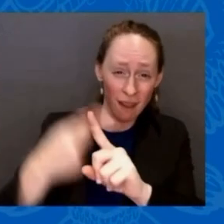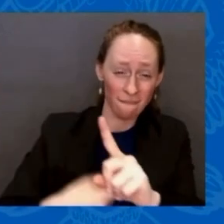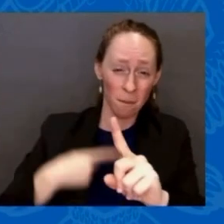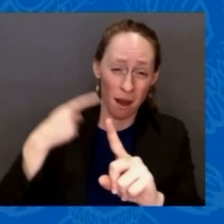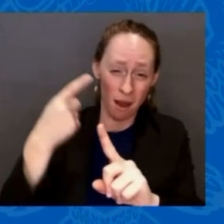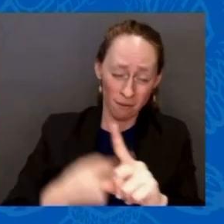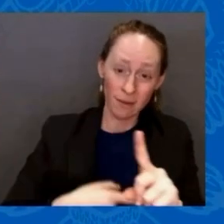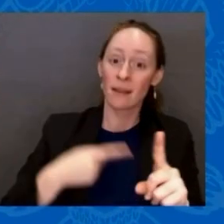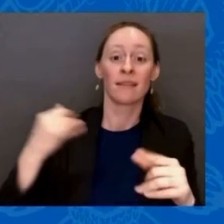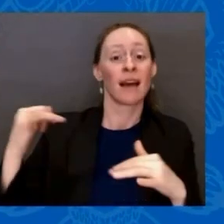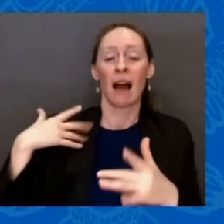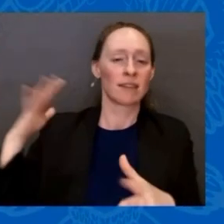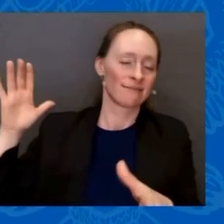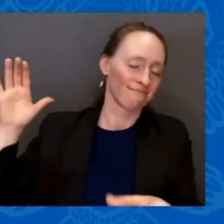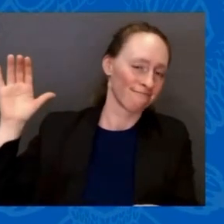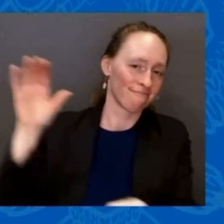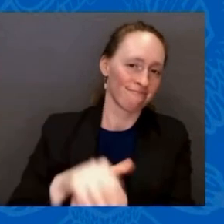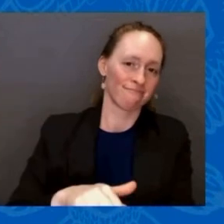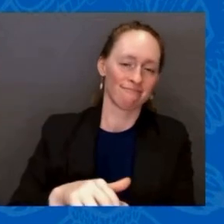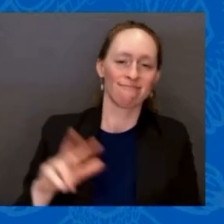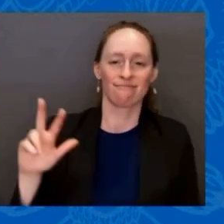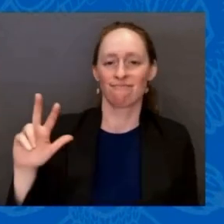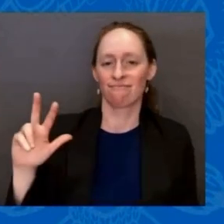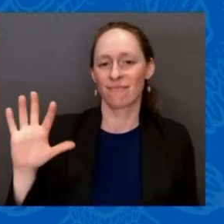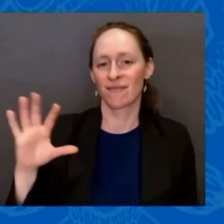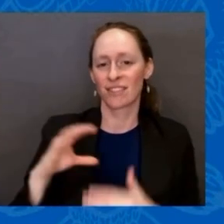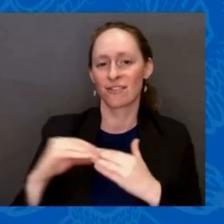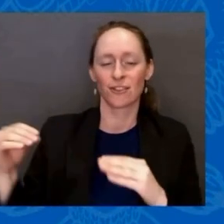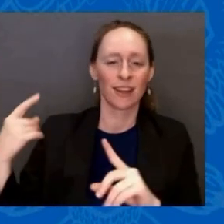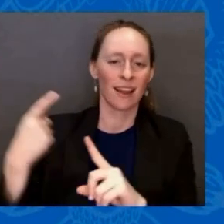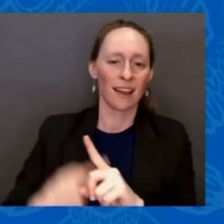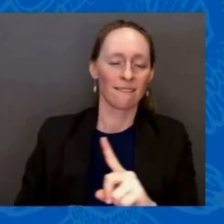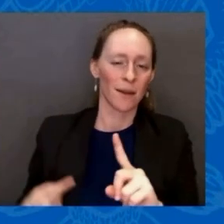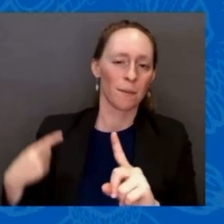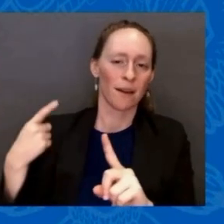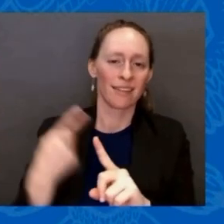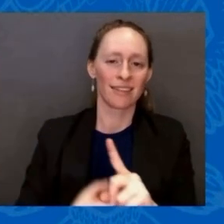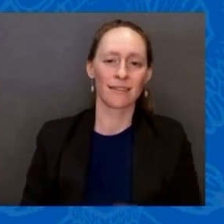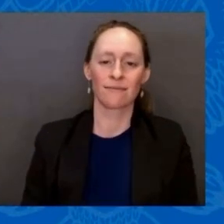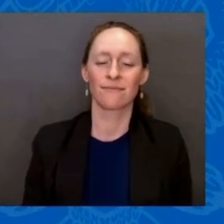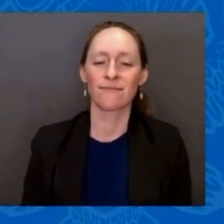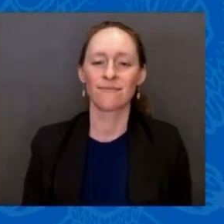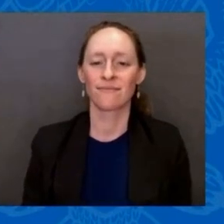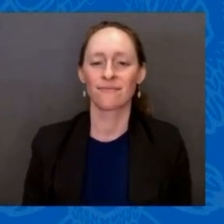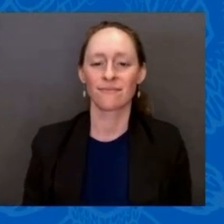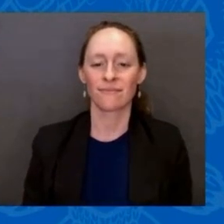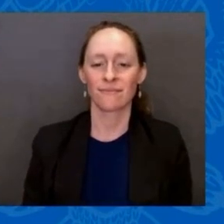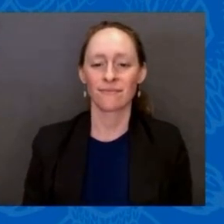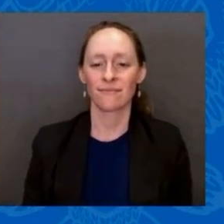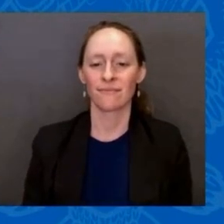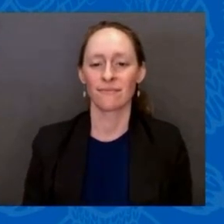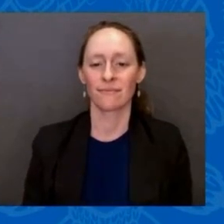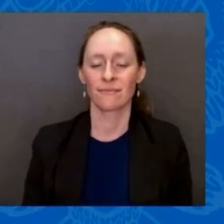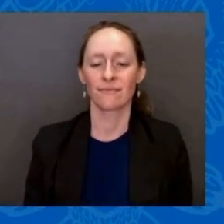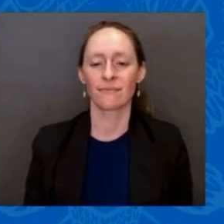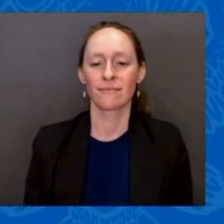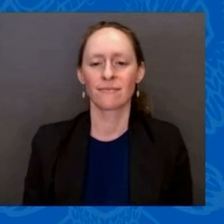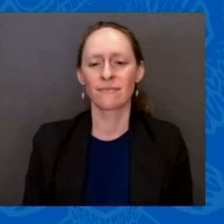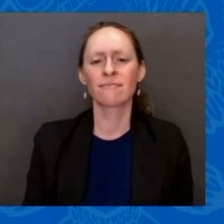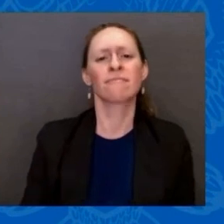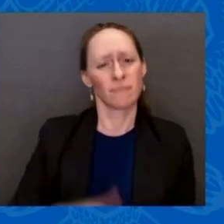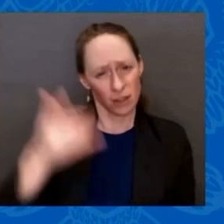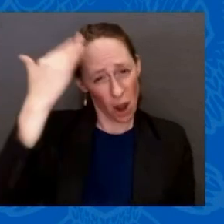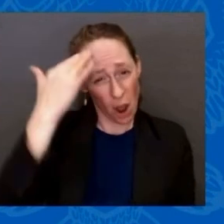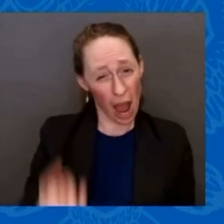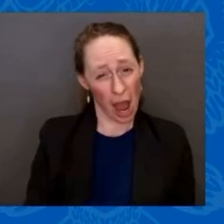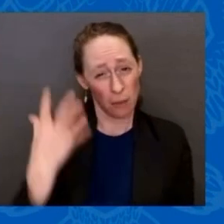Because guess what? You know how much it costs to make that insulin? $10 dollars. Package it, maybe